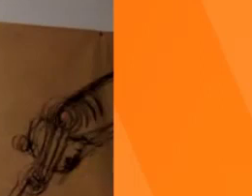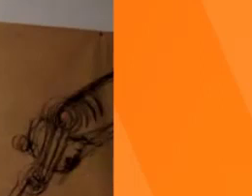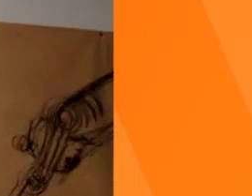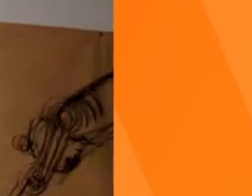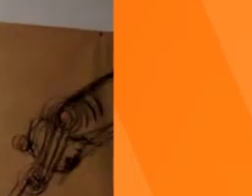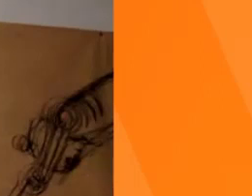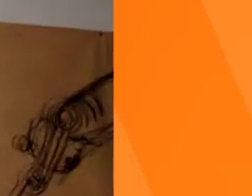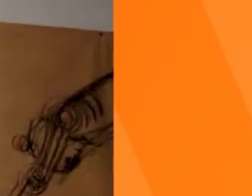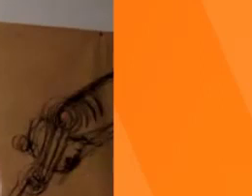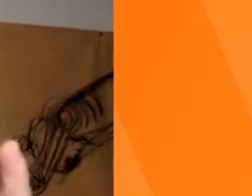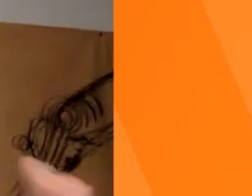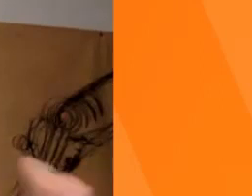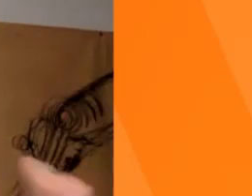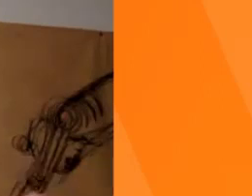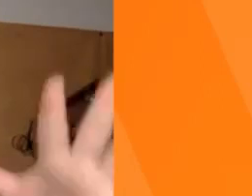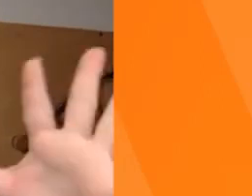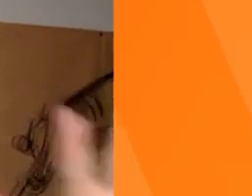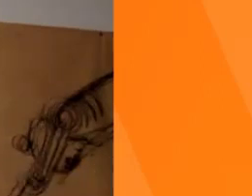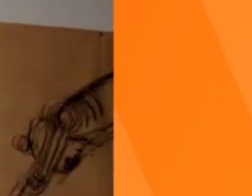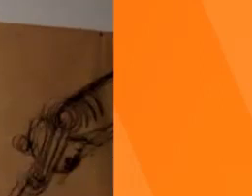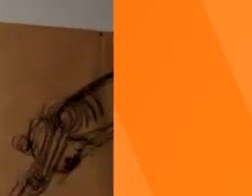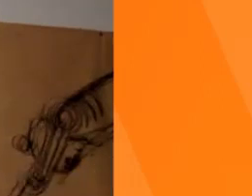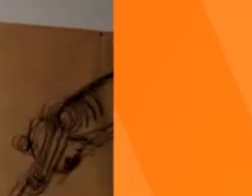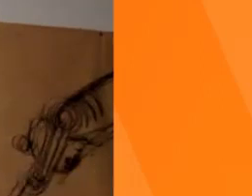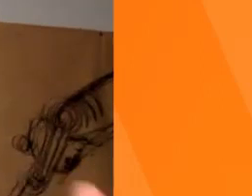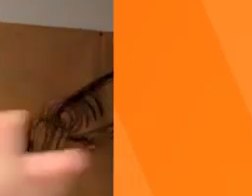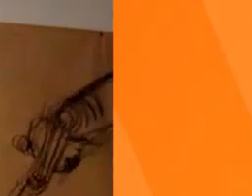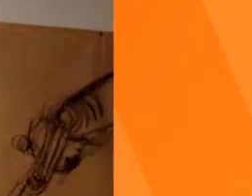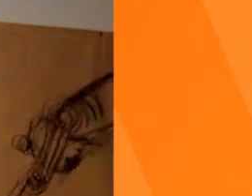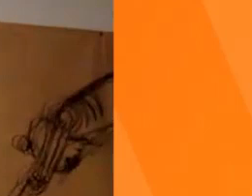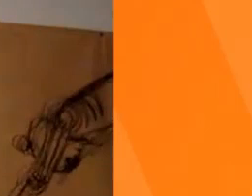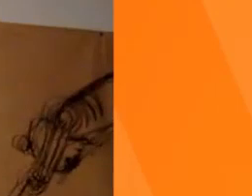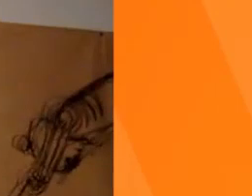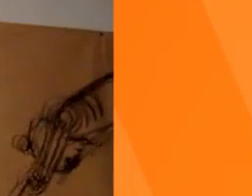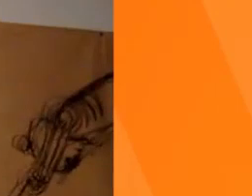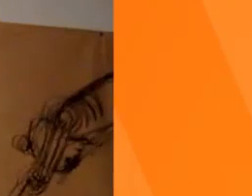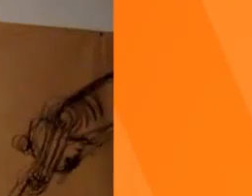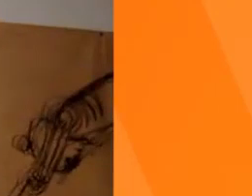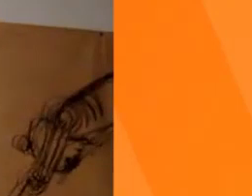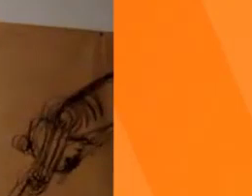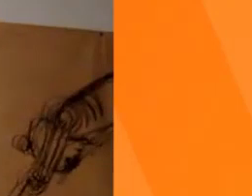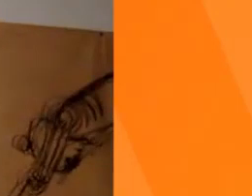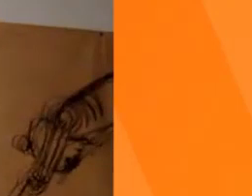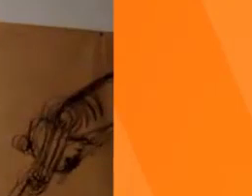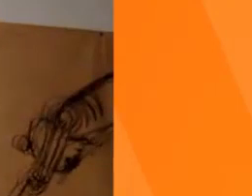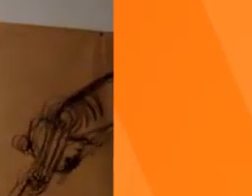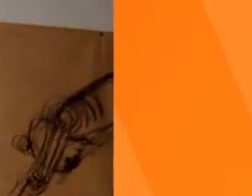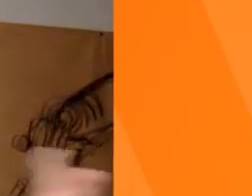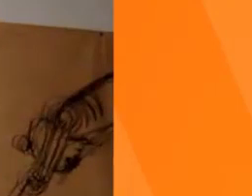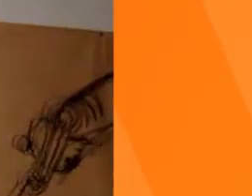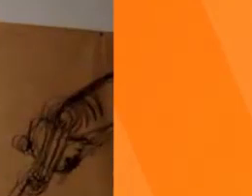And she now uses her hands from just doing it mentally. So even the mental break, you know, for me, I'll grab a cup of tea, smell